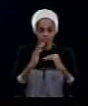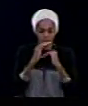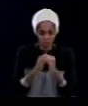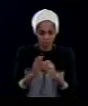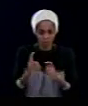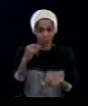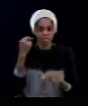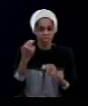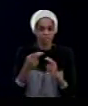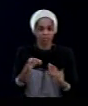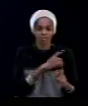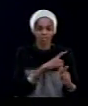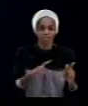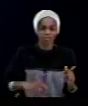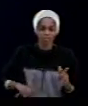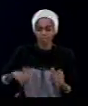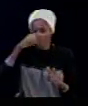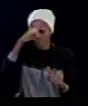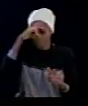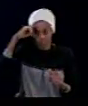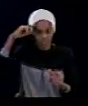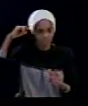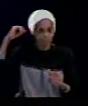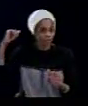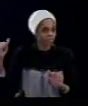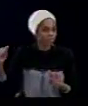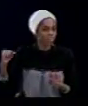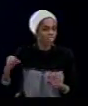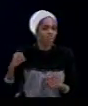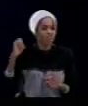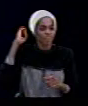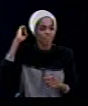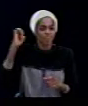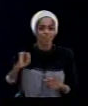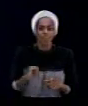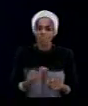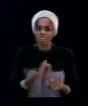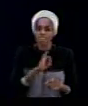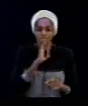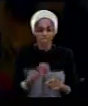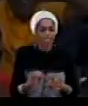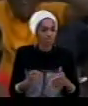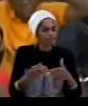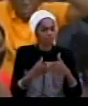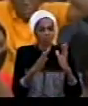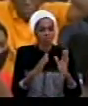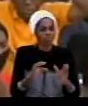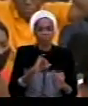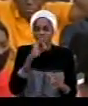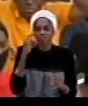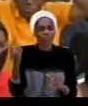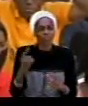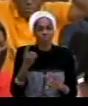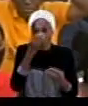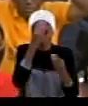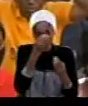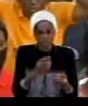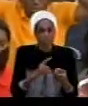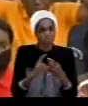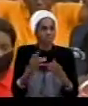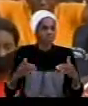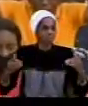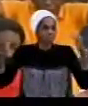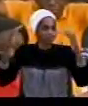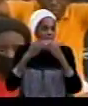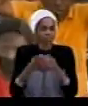because the Lord, that our general superintendent, is always obedient to the heavenly vision. Let's give God